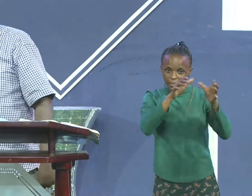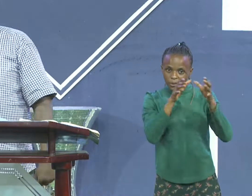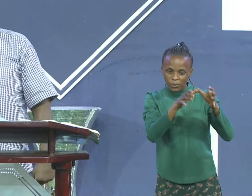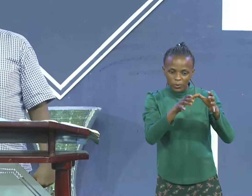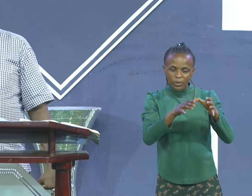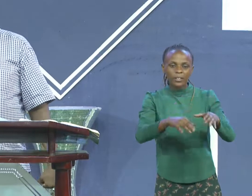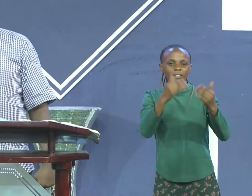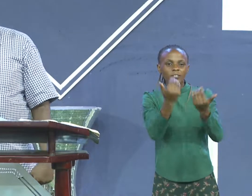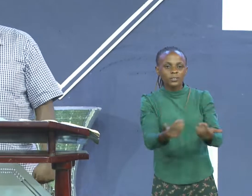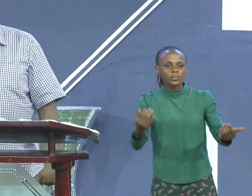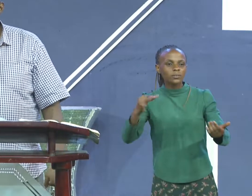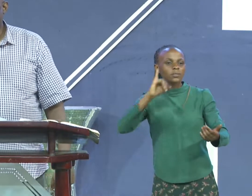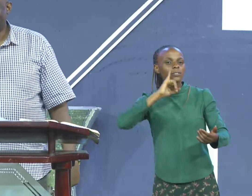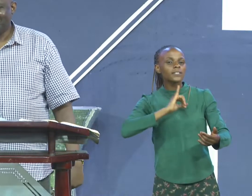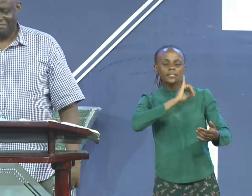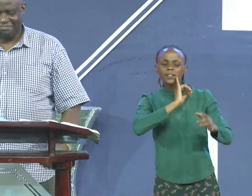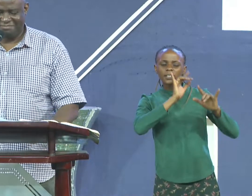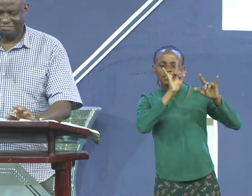with.